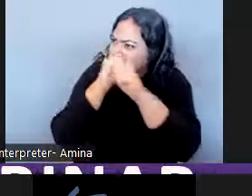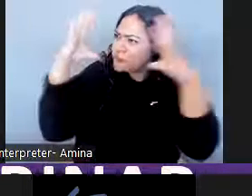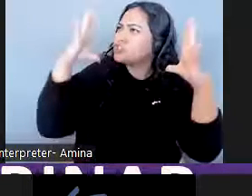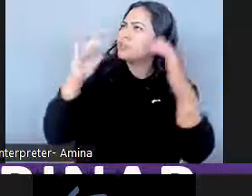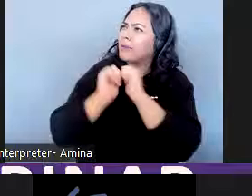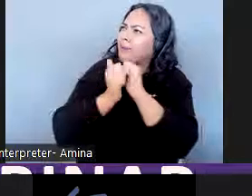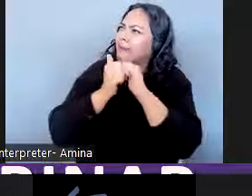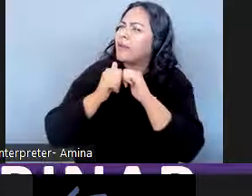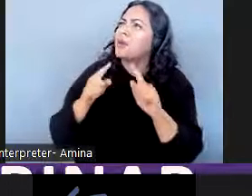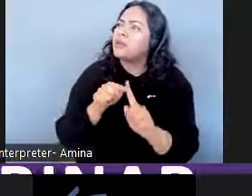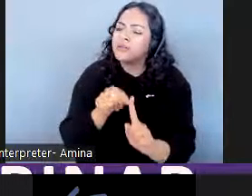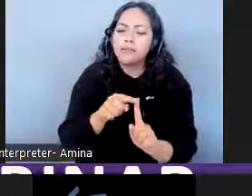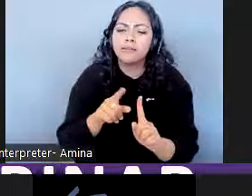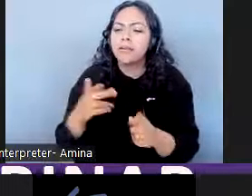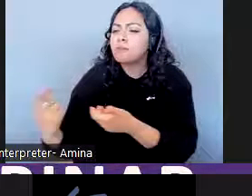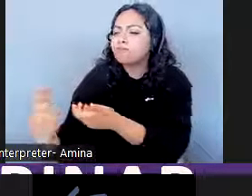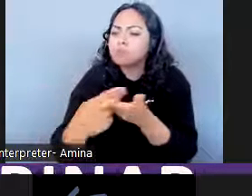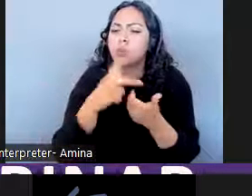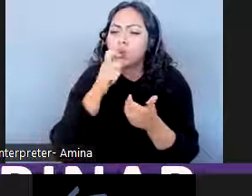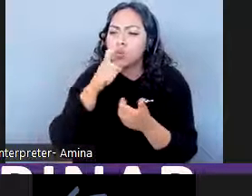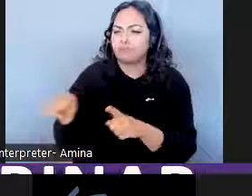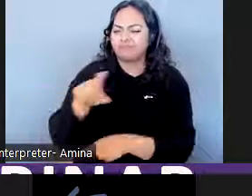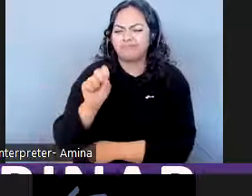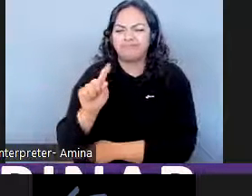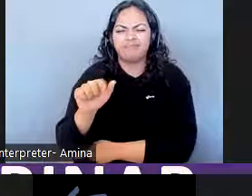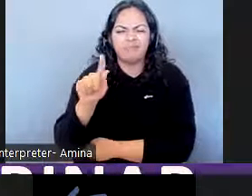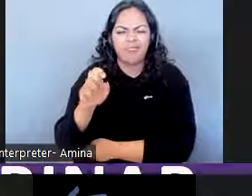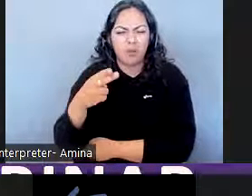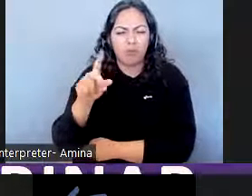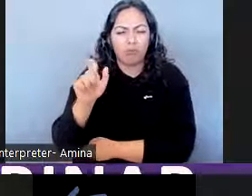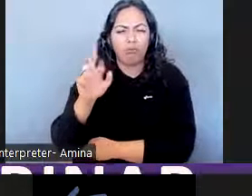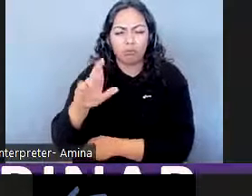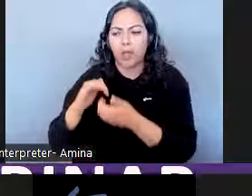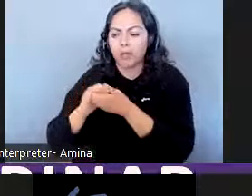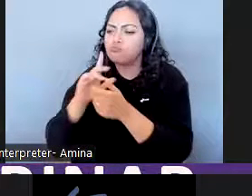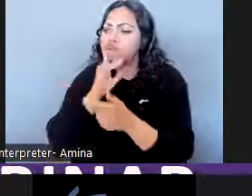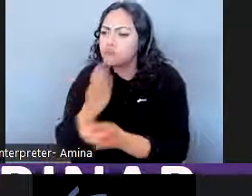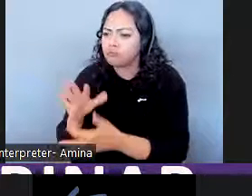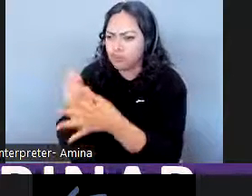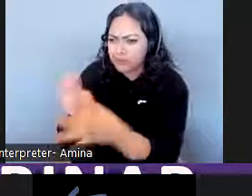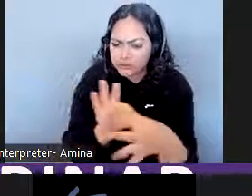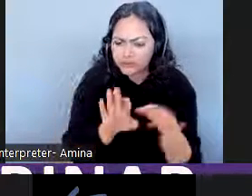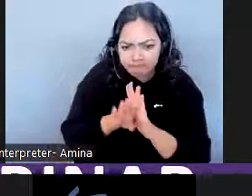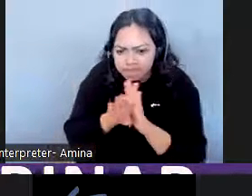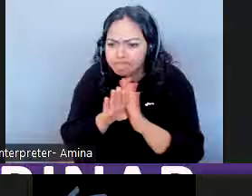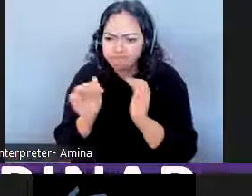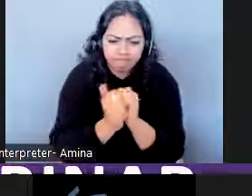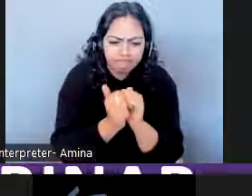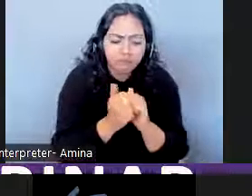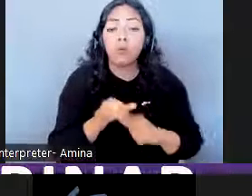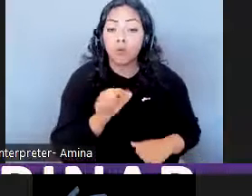effective stakeholder relationships. She's been working with the nonprofit sector for many years